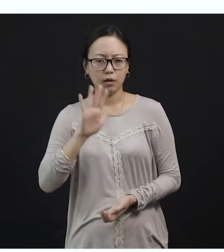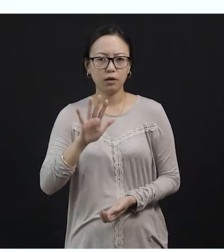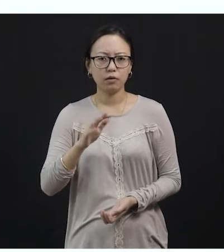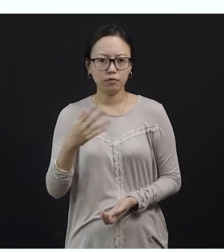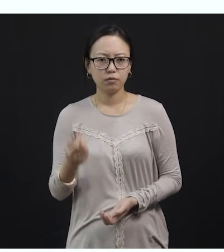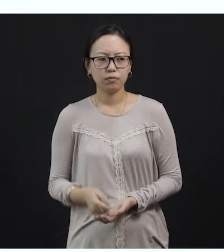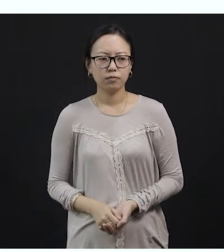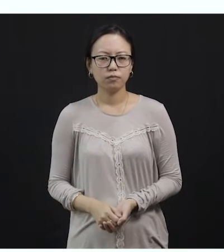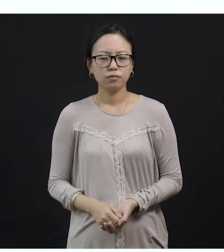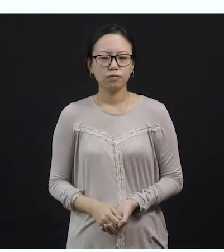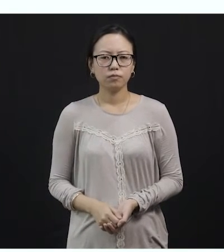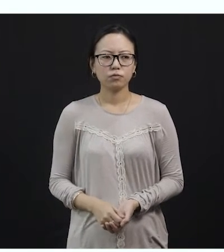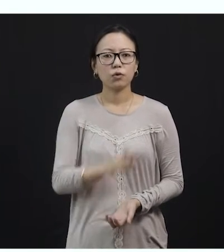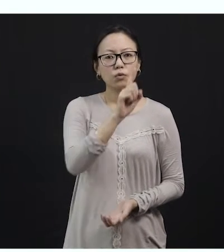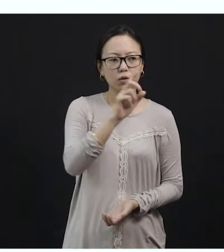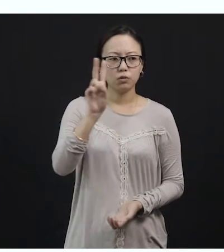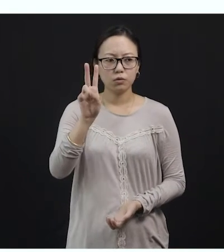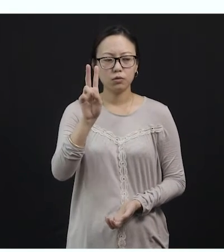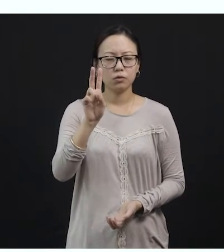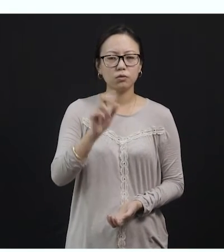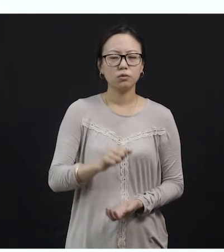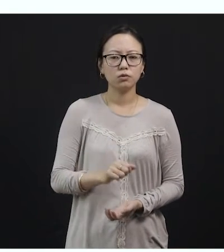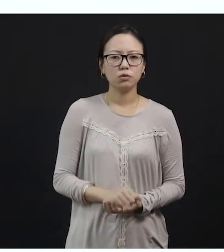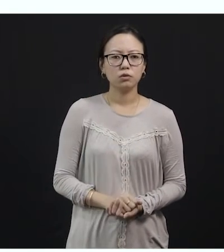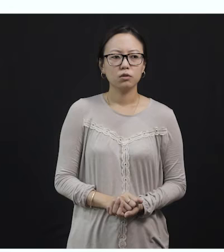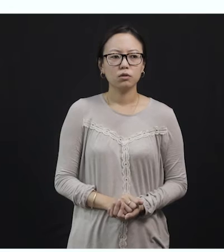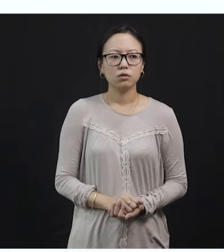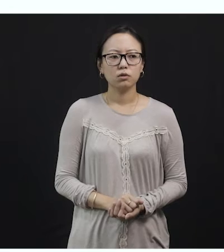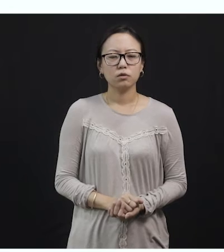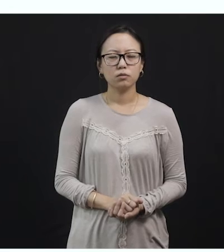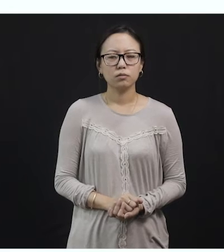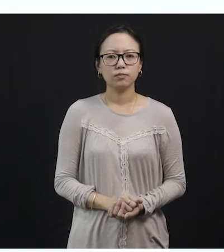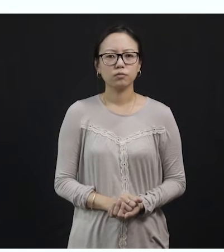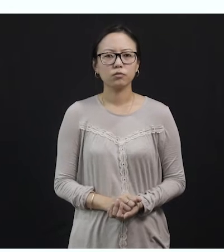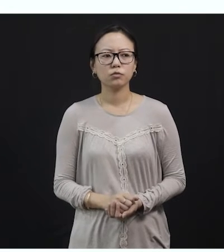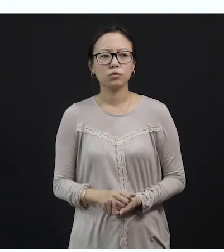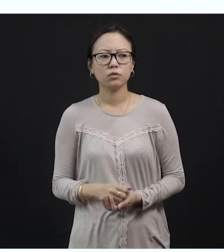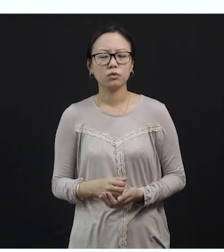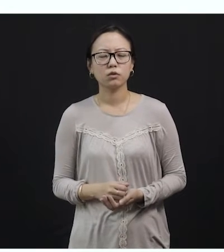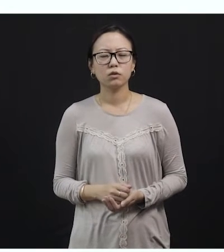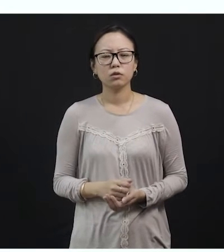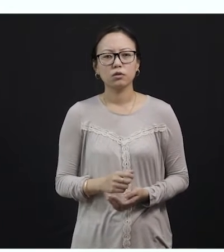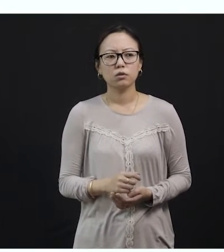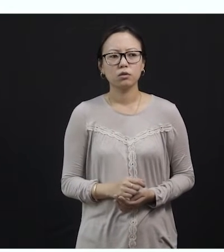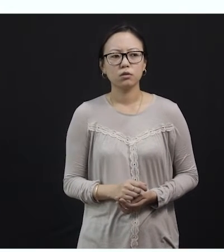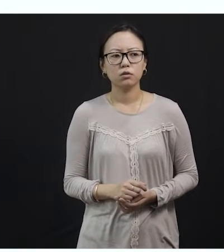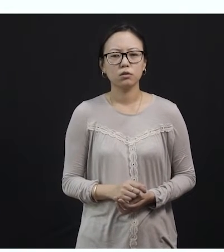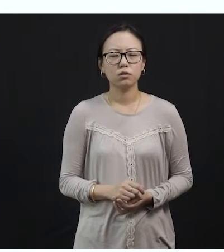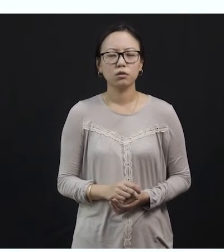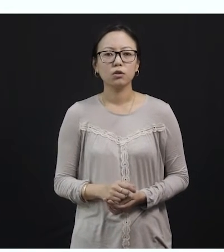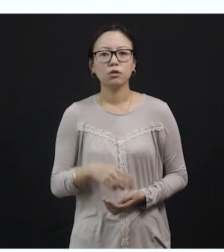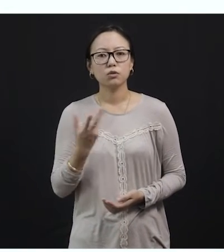So, let's look at the first number, 1, 2. That is 12. So, the place value of 2